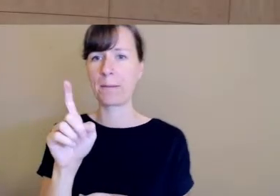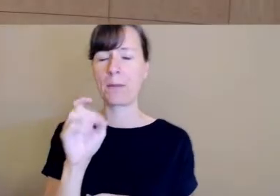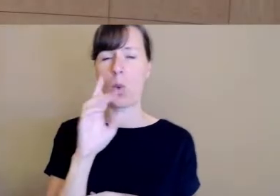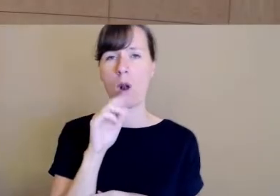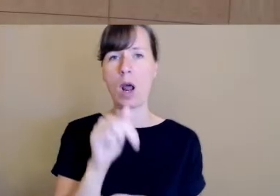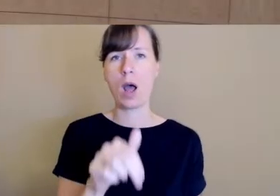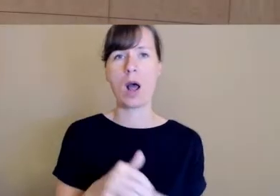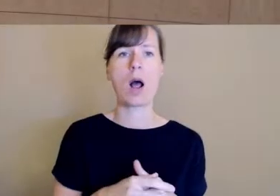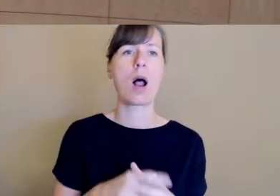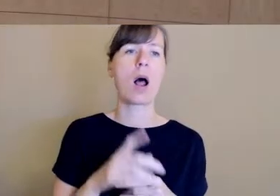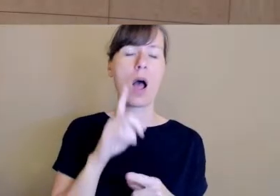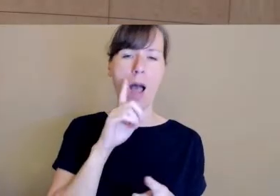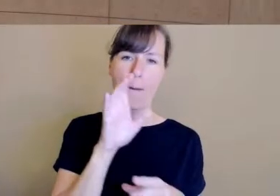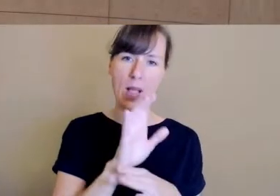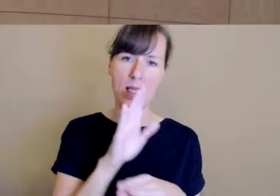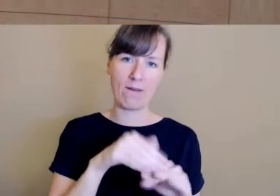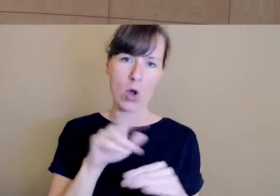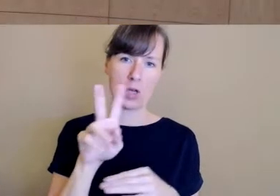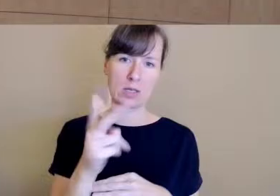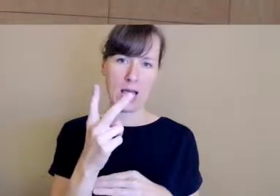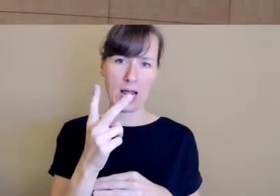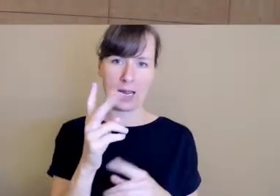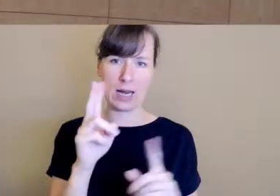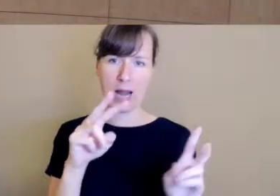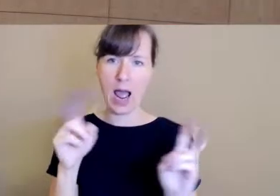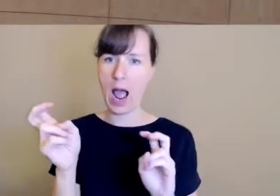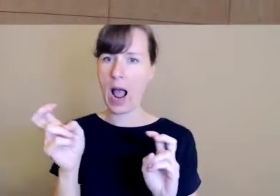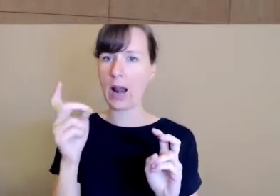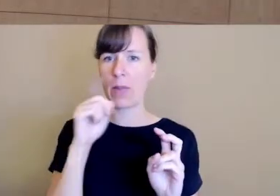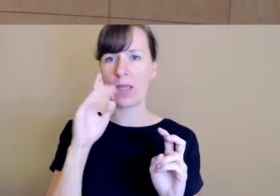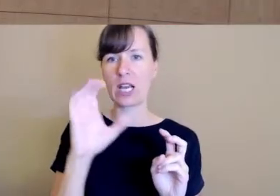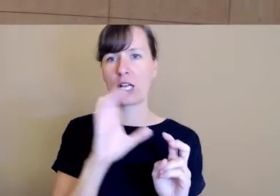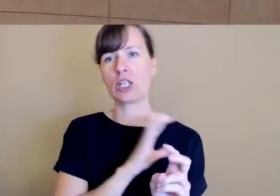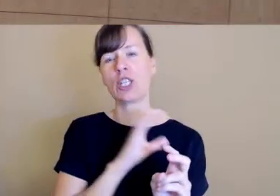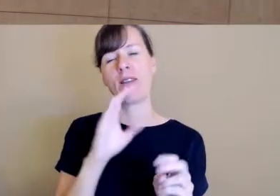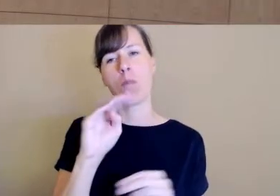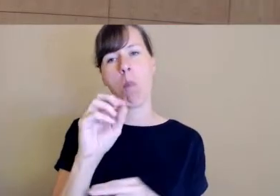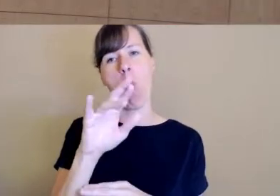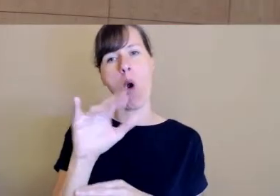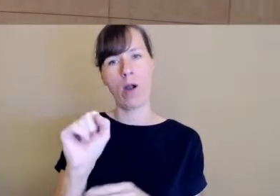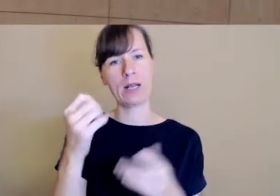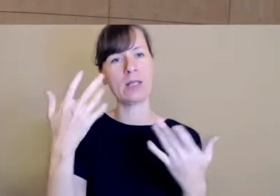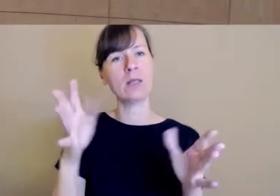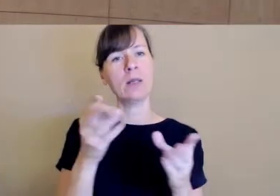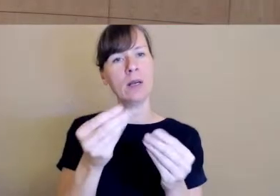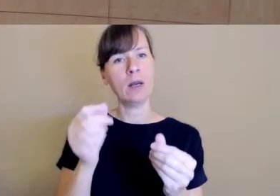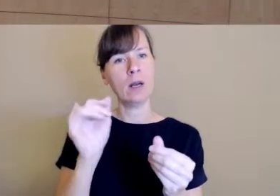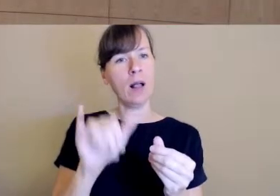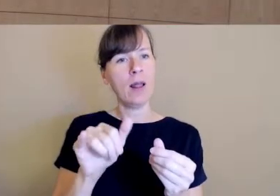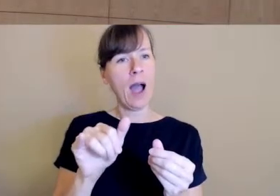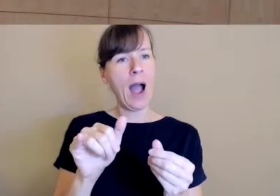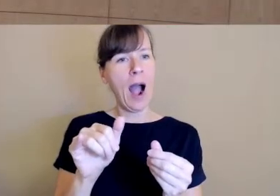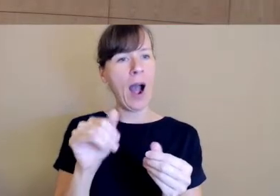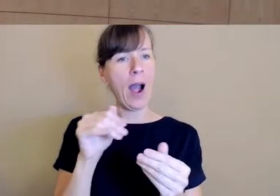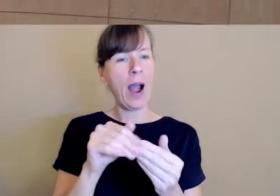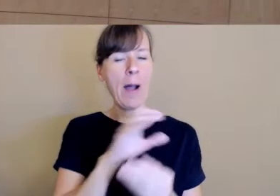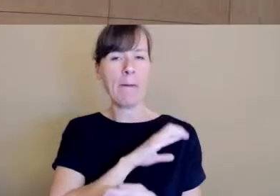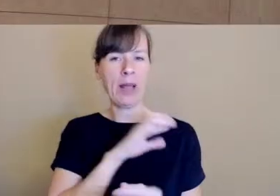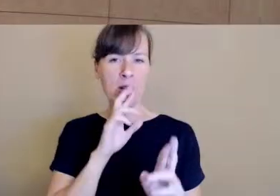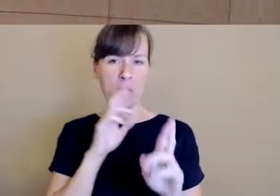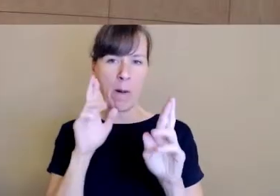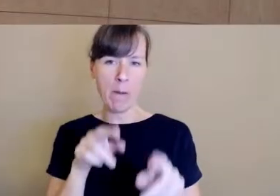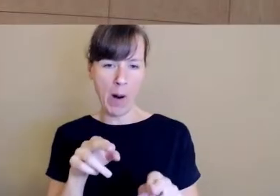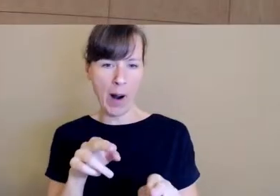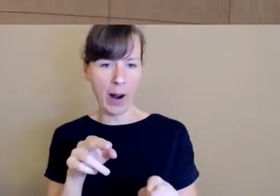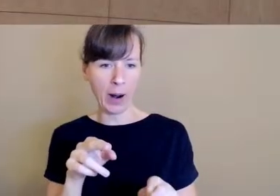I believe on the second item, I believe Chief Morris addressed that in his police report. The